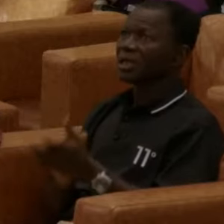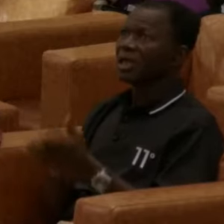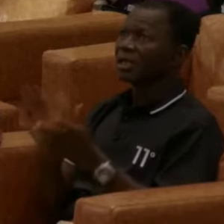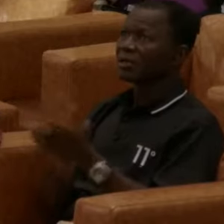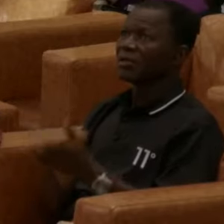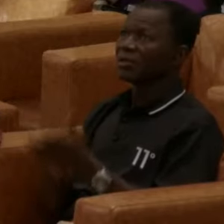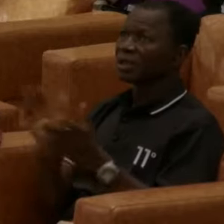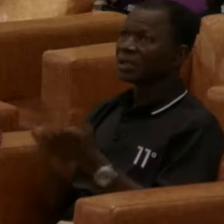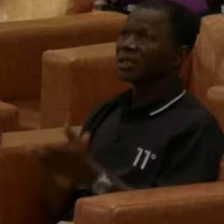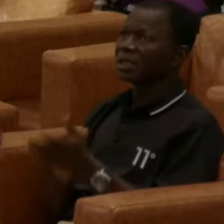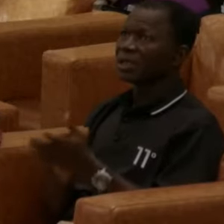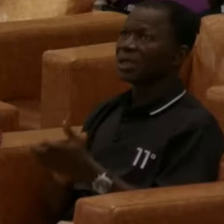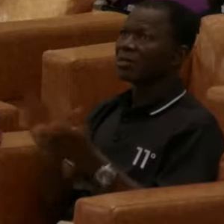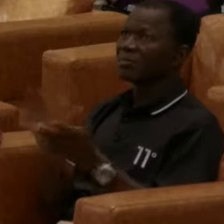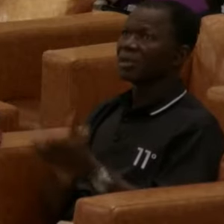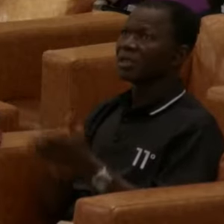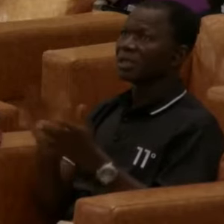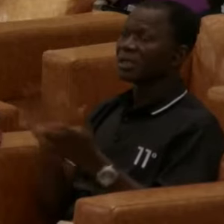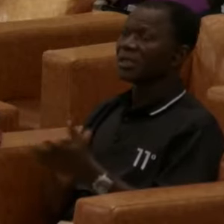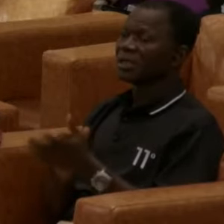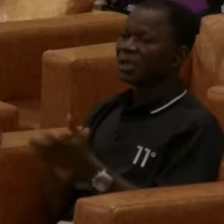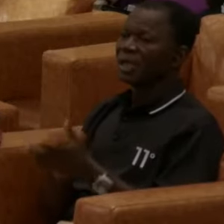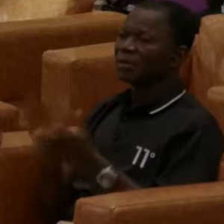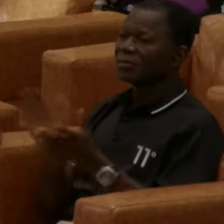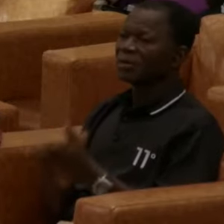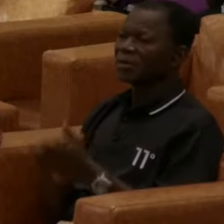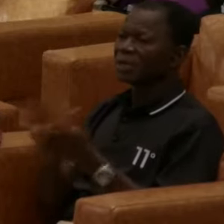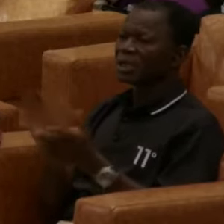And praise. And